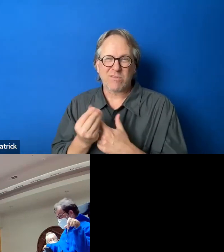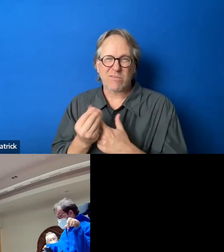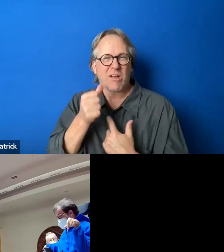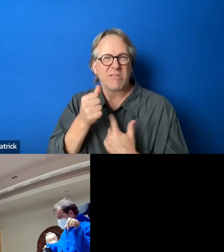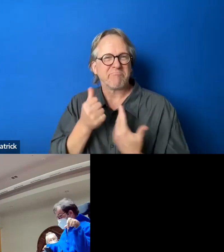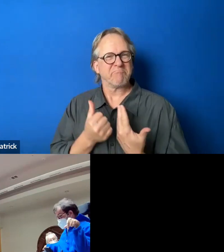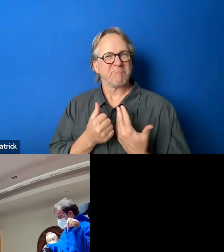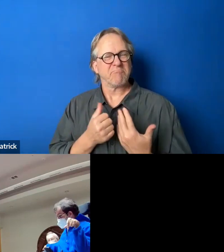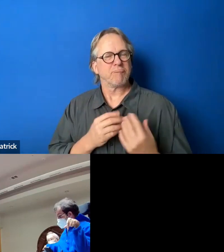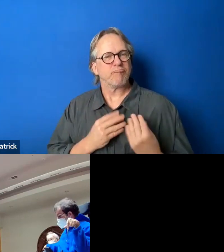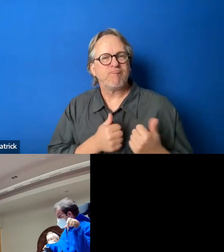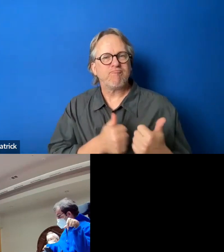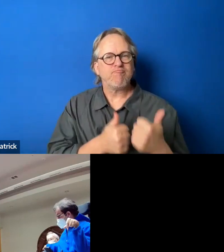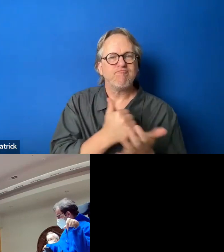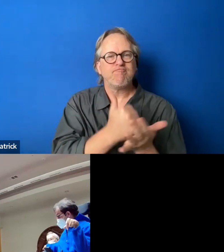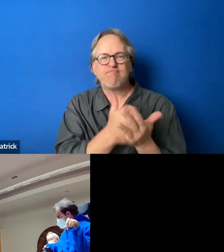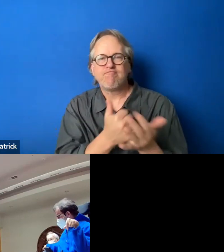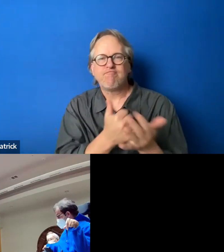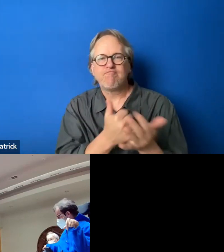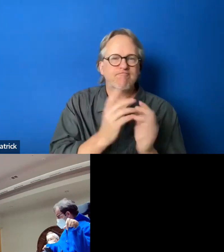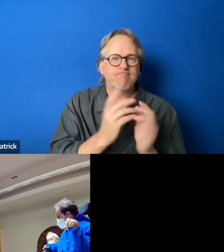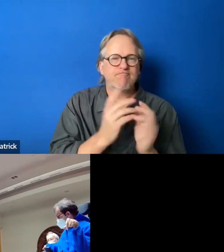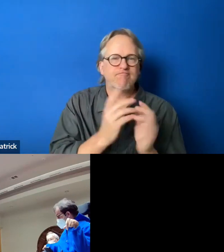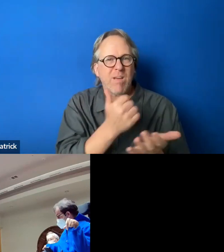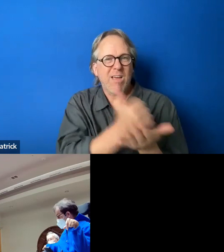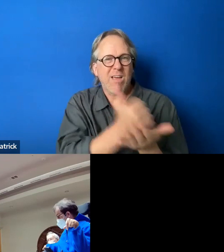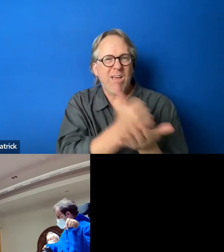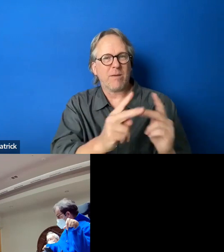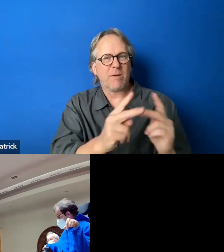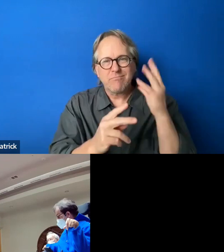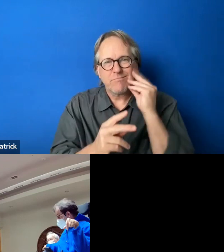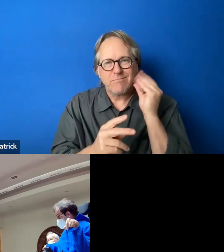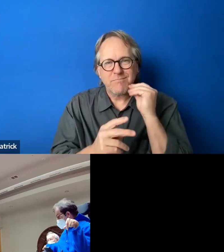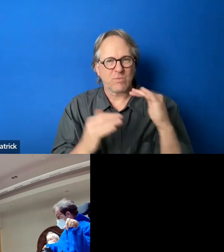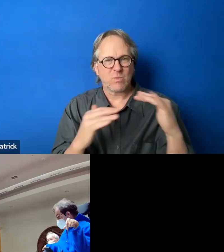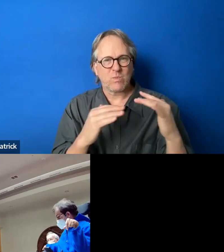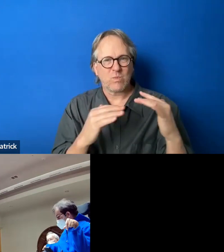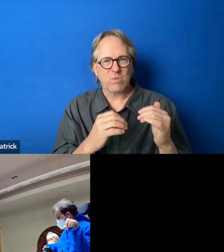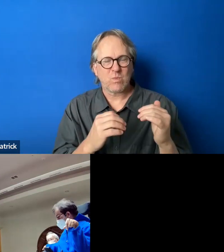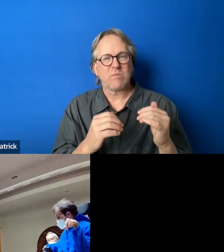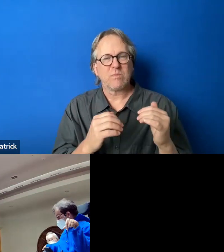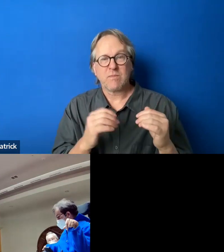And we don't always give people the space